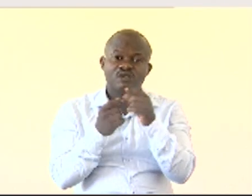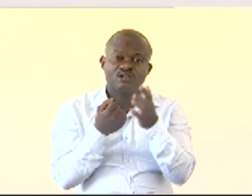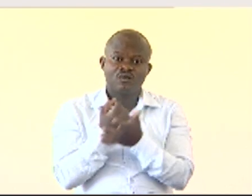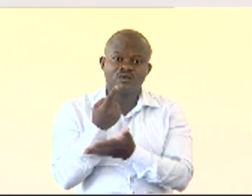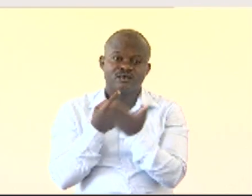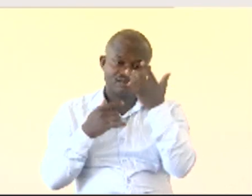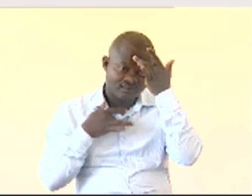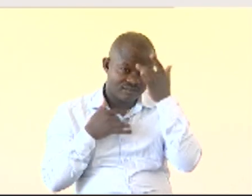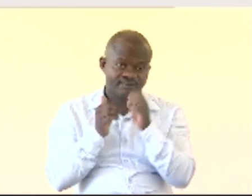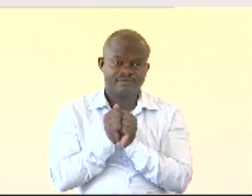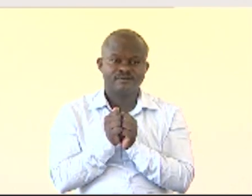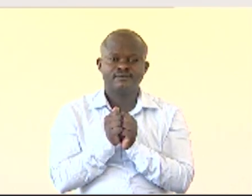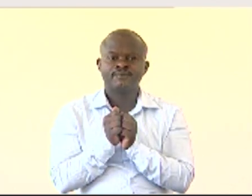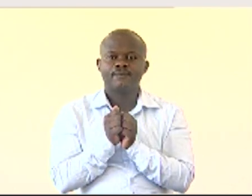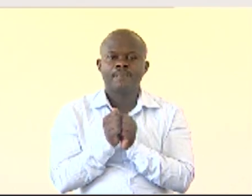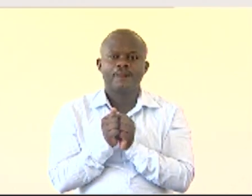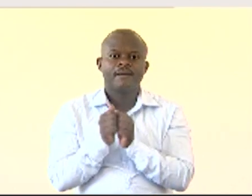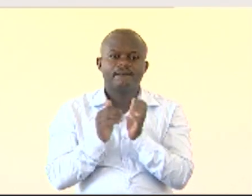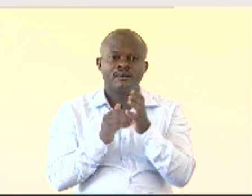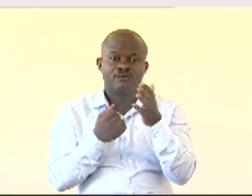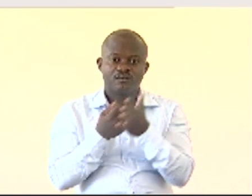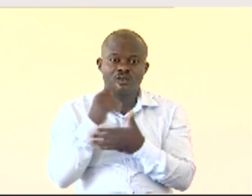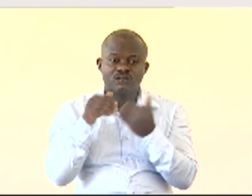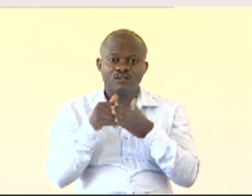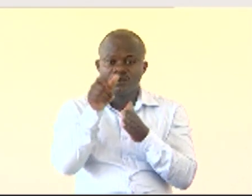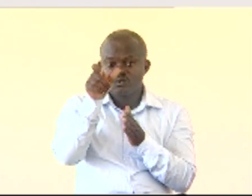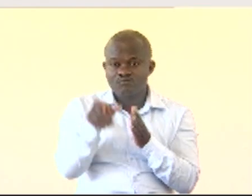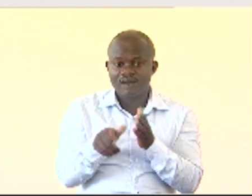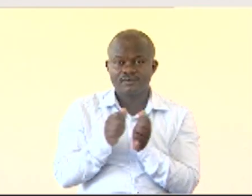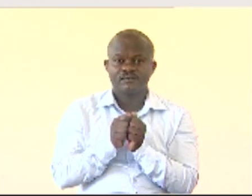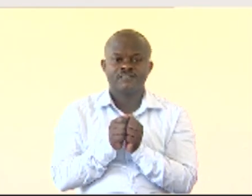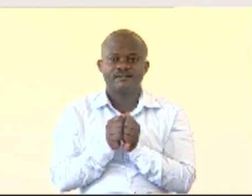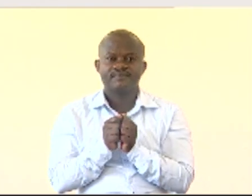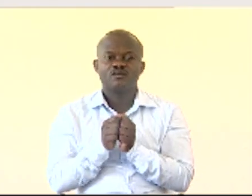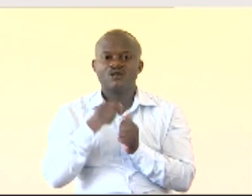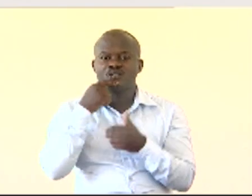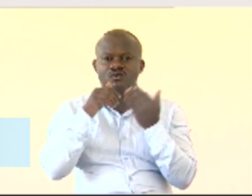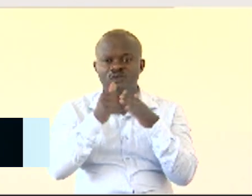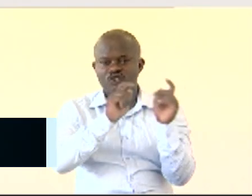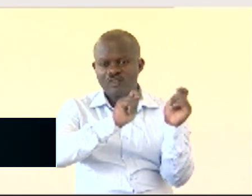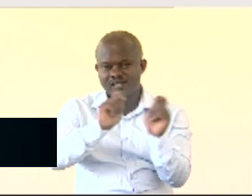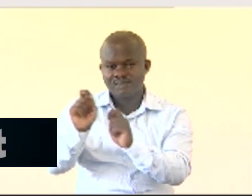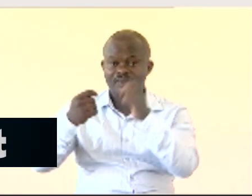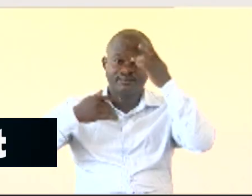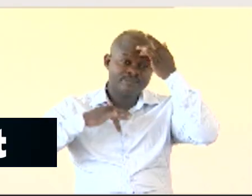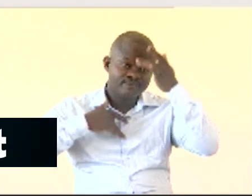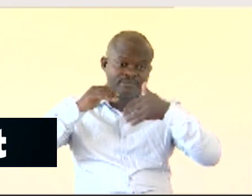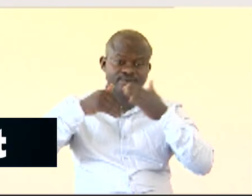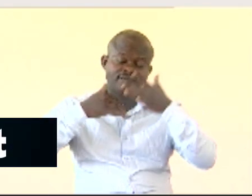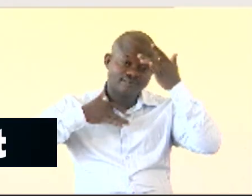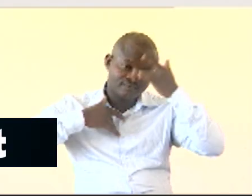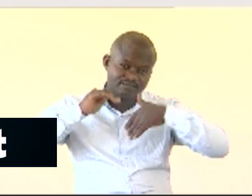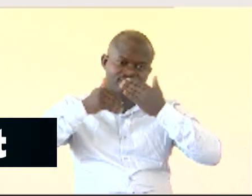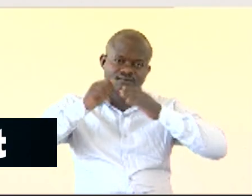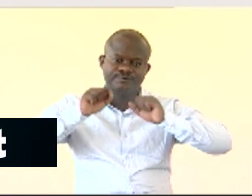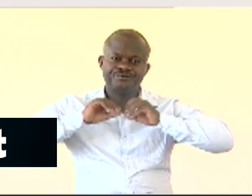agents. They cause disease to human. So transmissible diseases, these are diseases